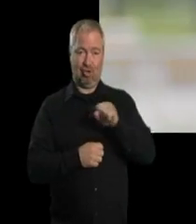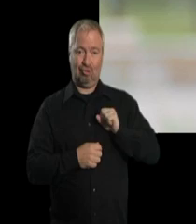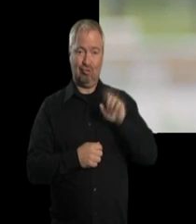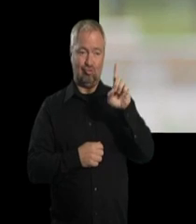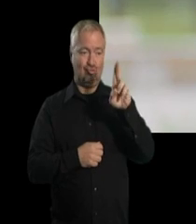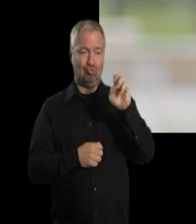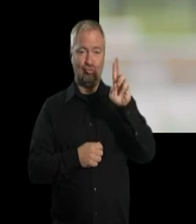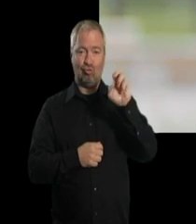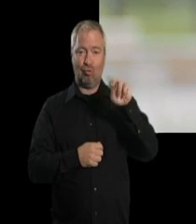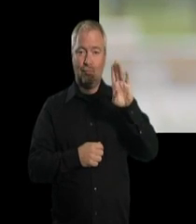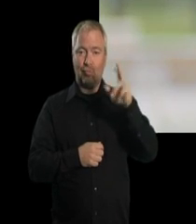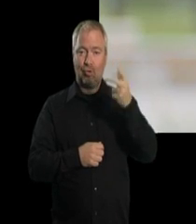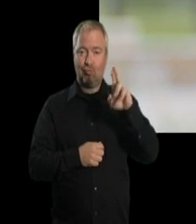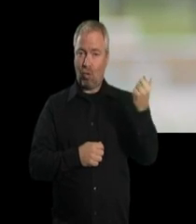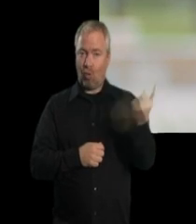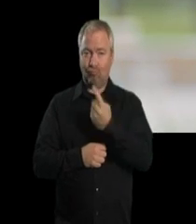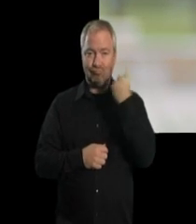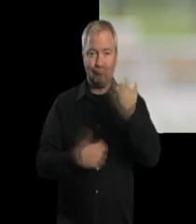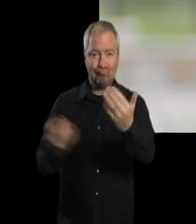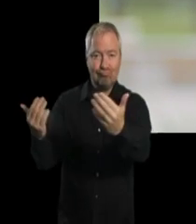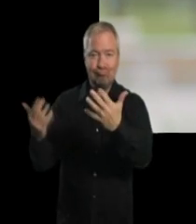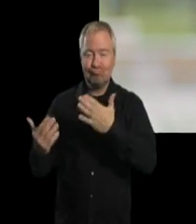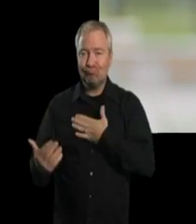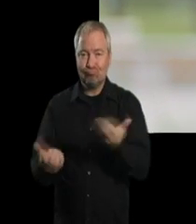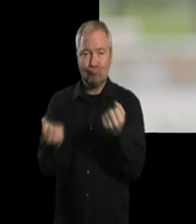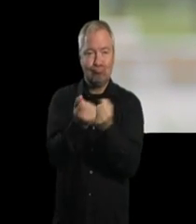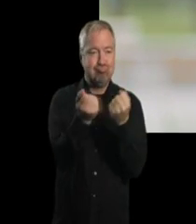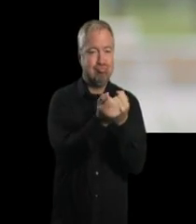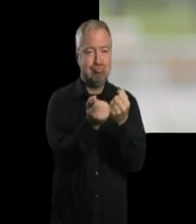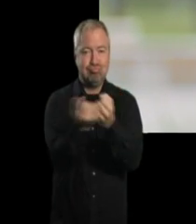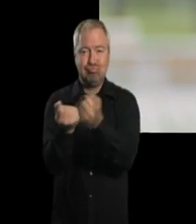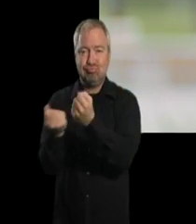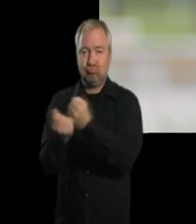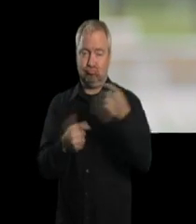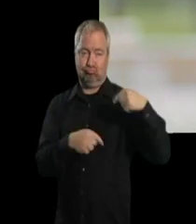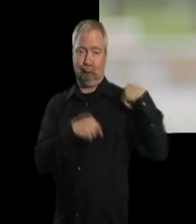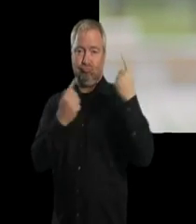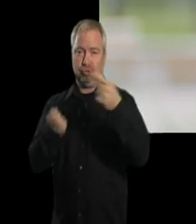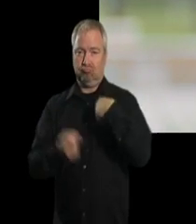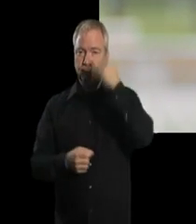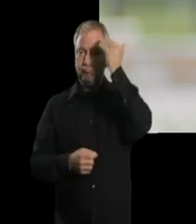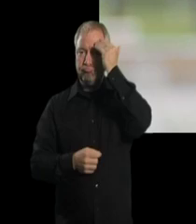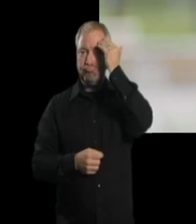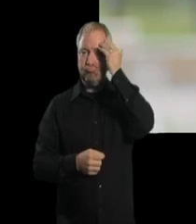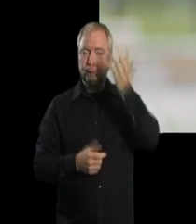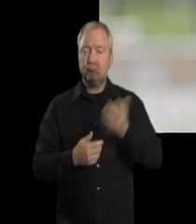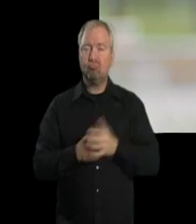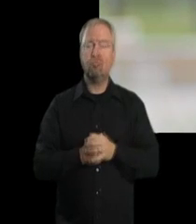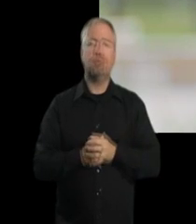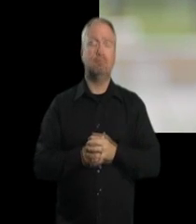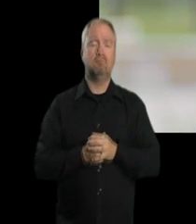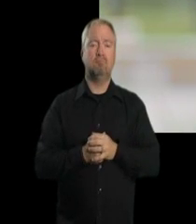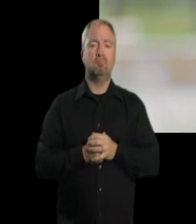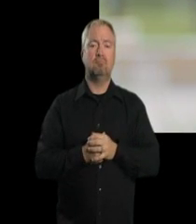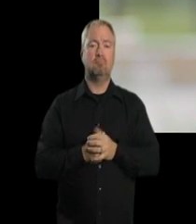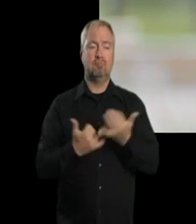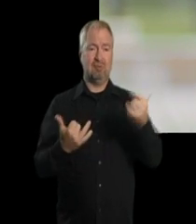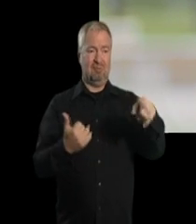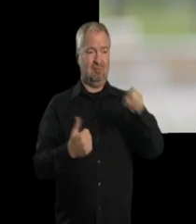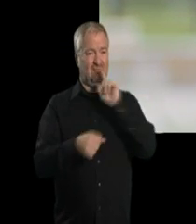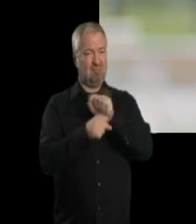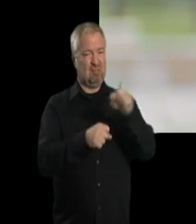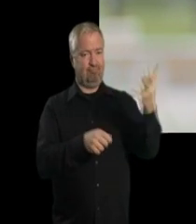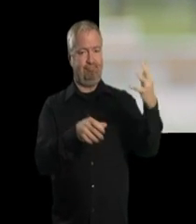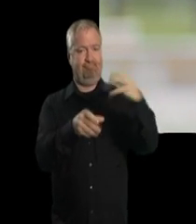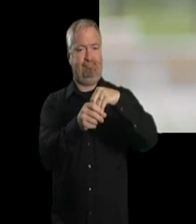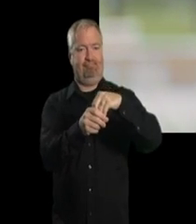Senator Durenberger at that time was really aware of the need and was willing to